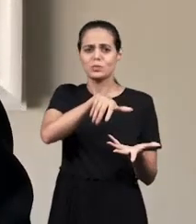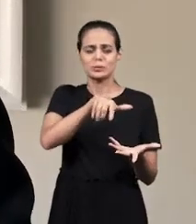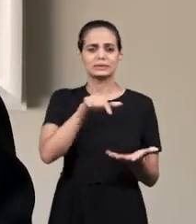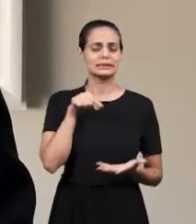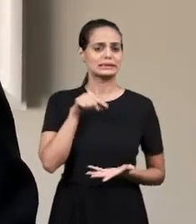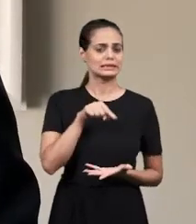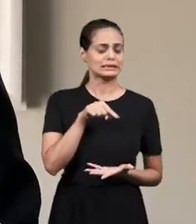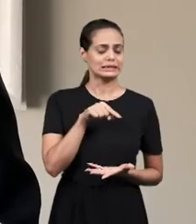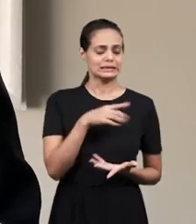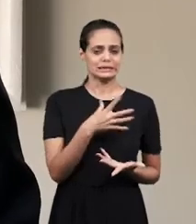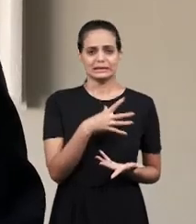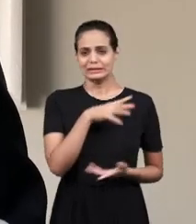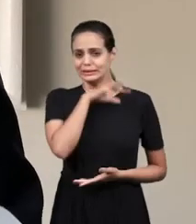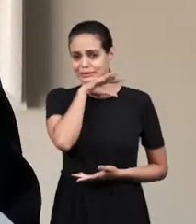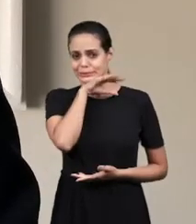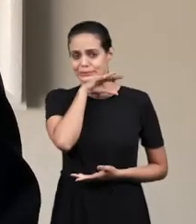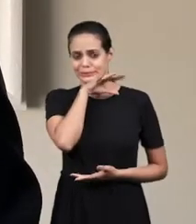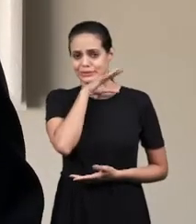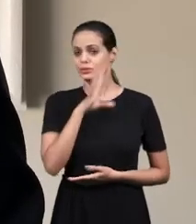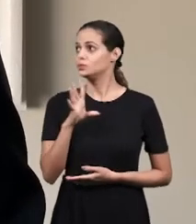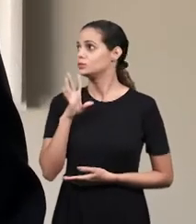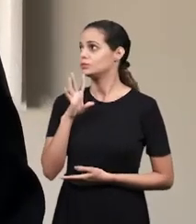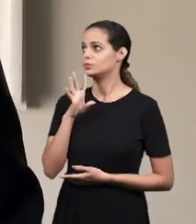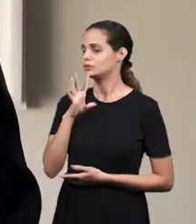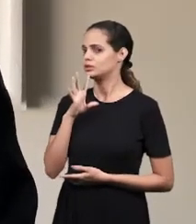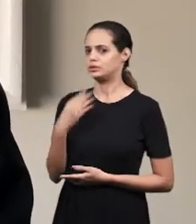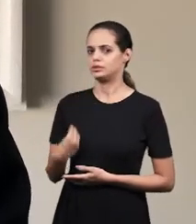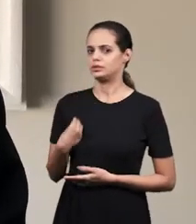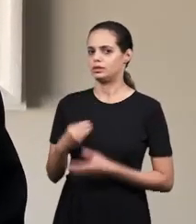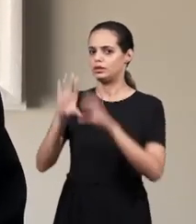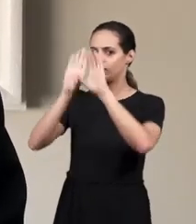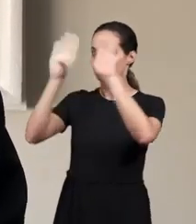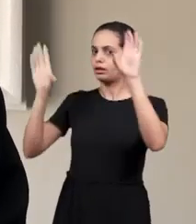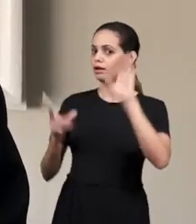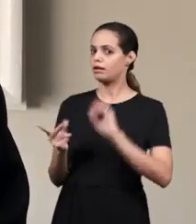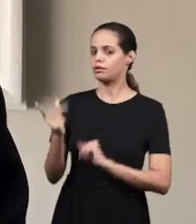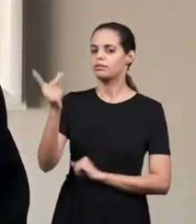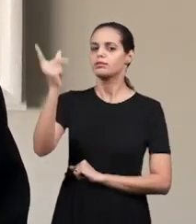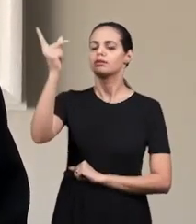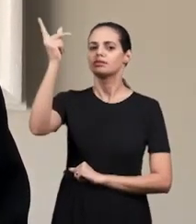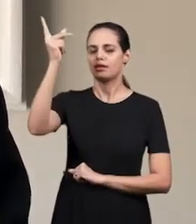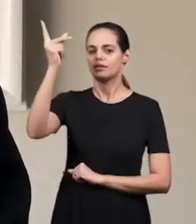and he will not know eternity that God has prepared for those who love him,